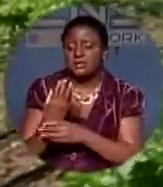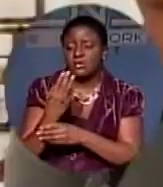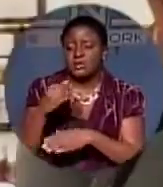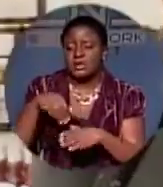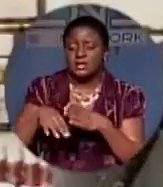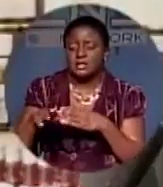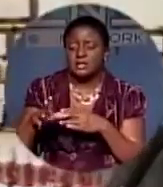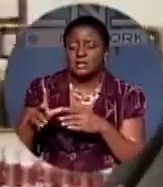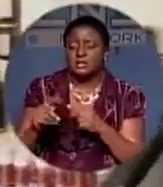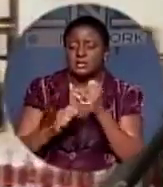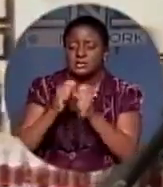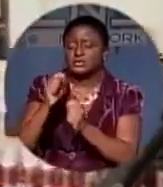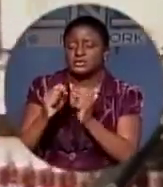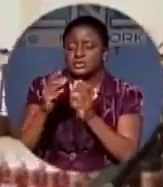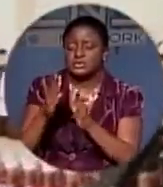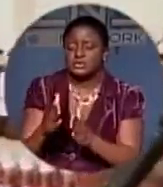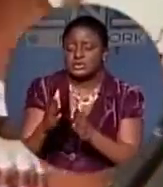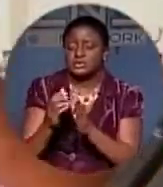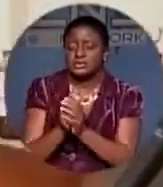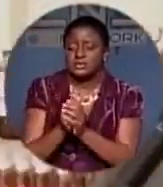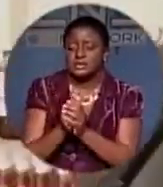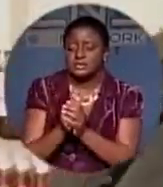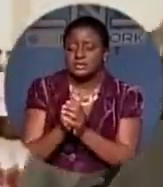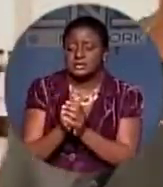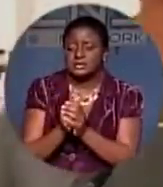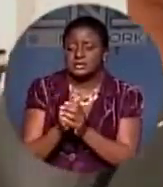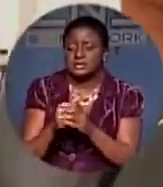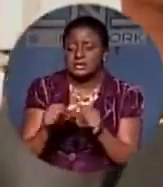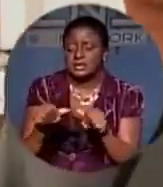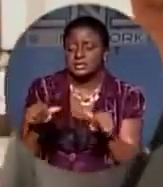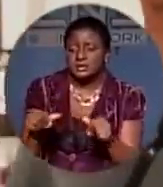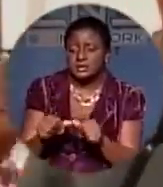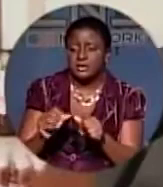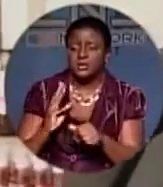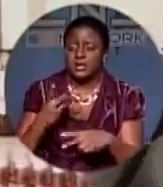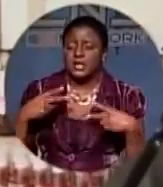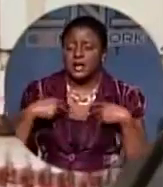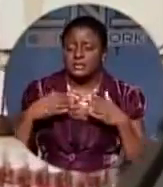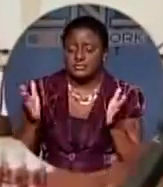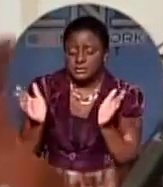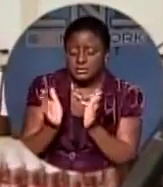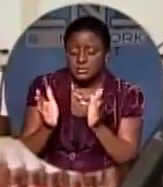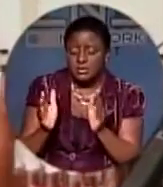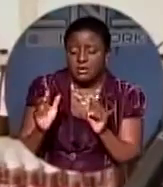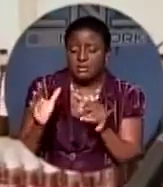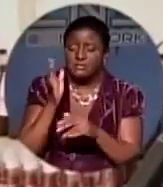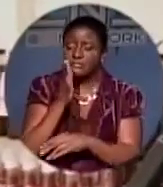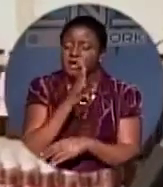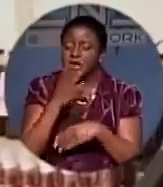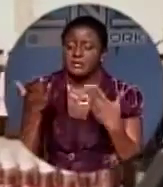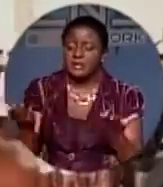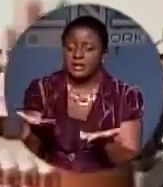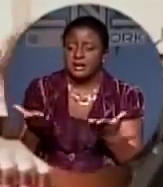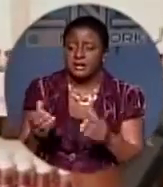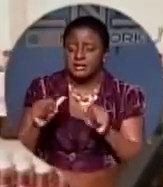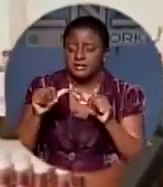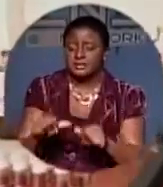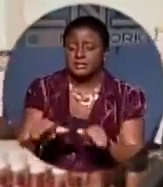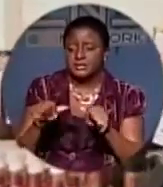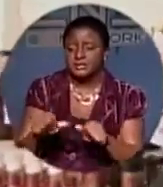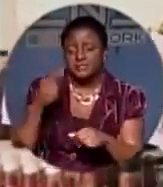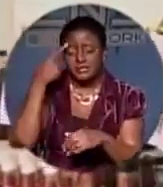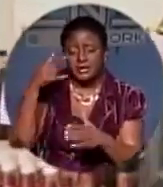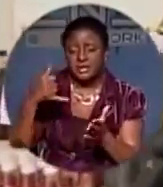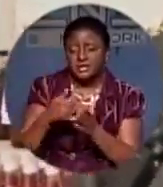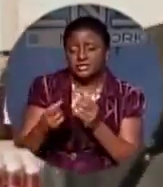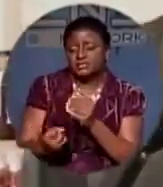very beneficial to a heck of a lot of people. We just have a small farm here and the potential for its growth and expansion. We haven't even touched